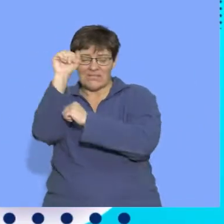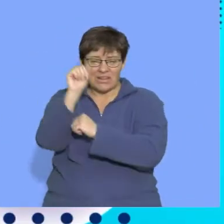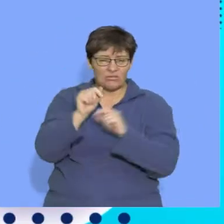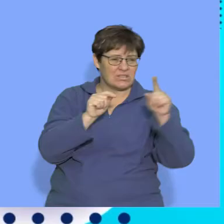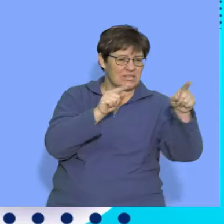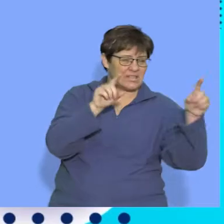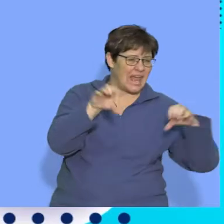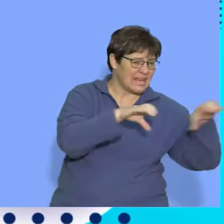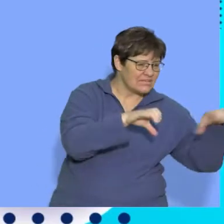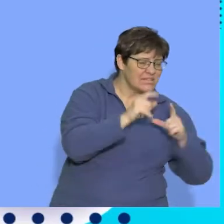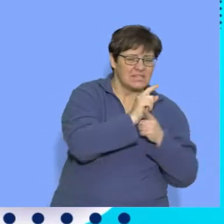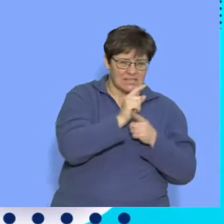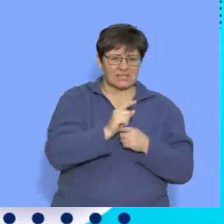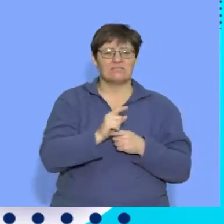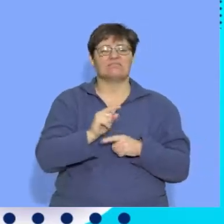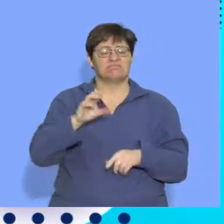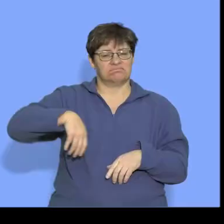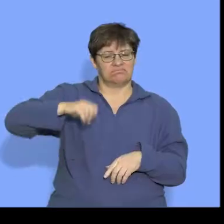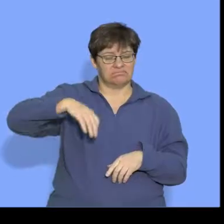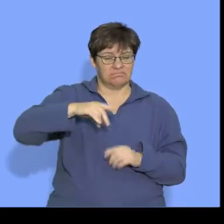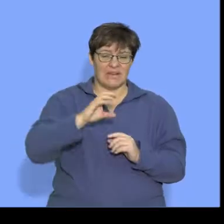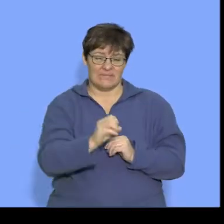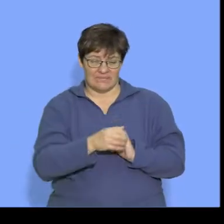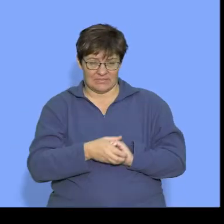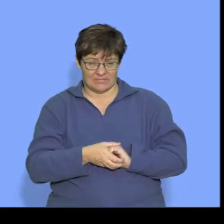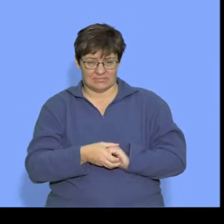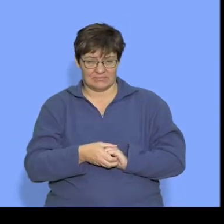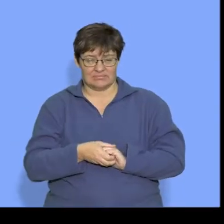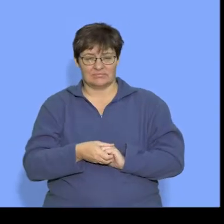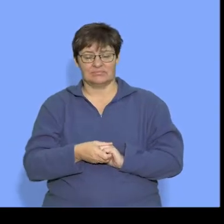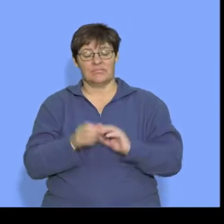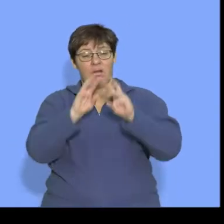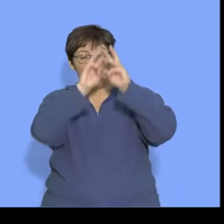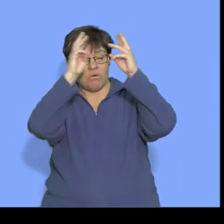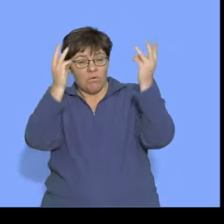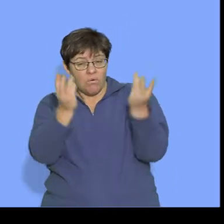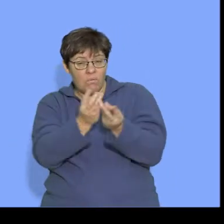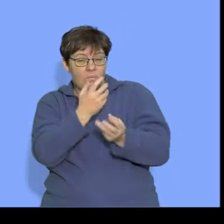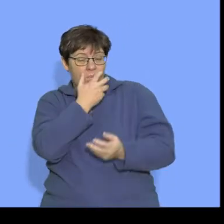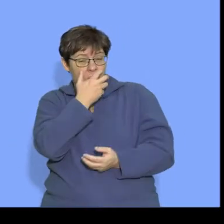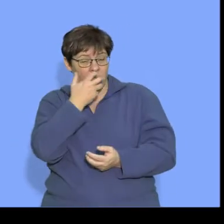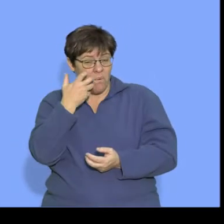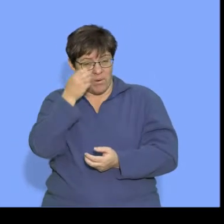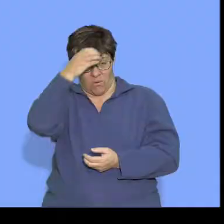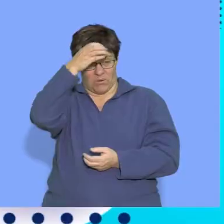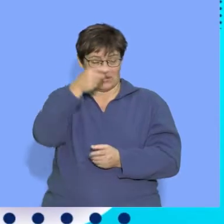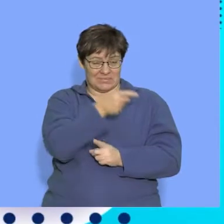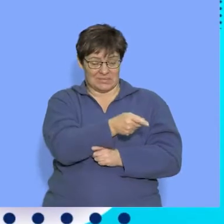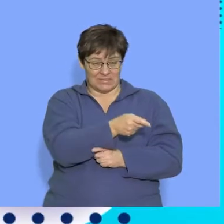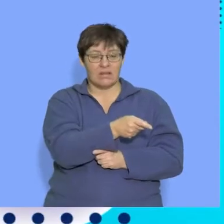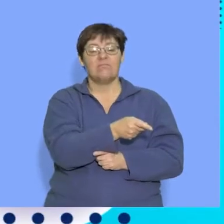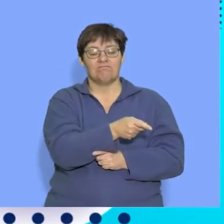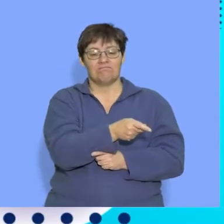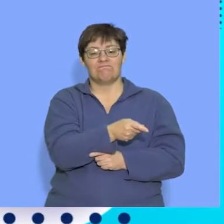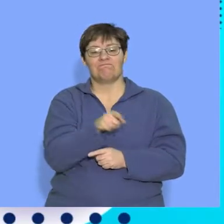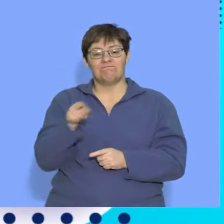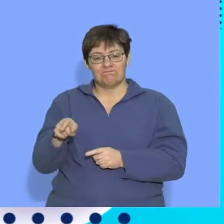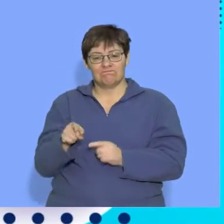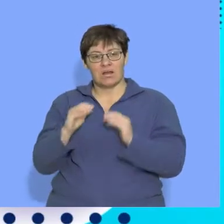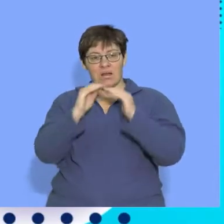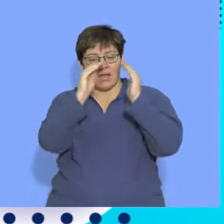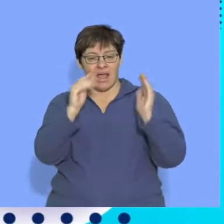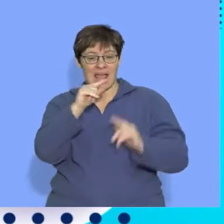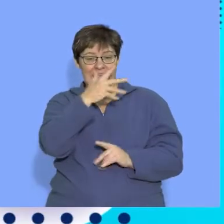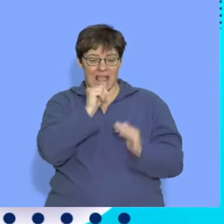different activities that humans carry out. Global warming as a concept where humans have increased the greenhouse